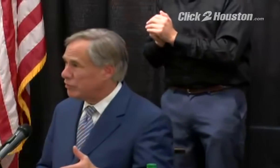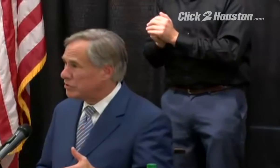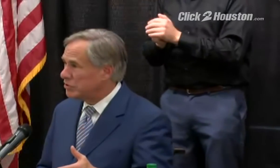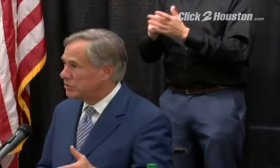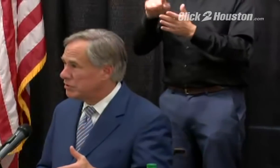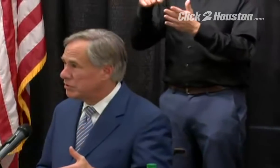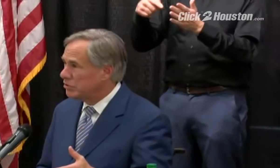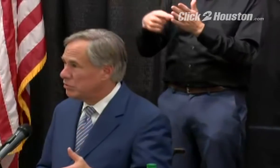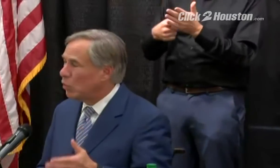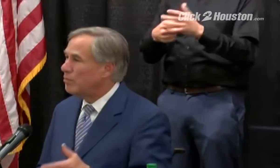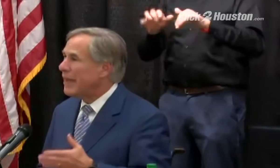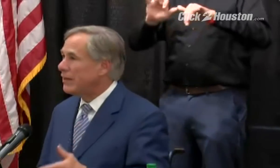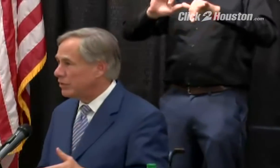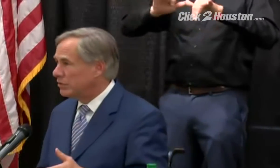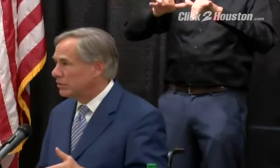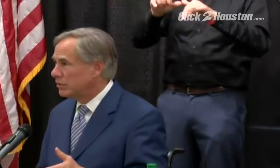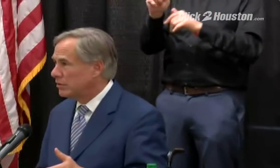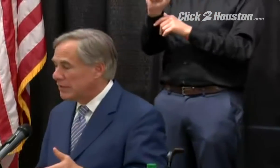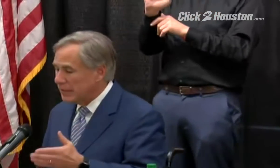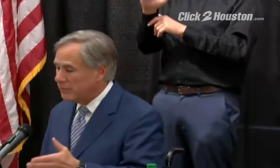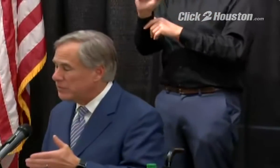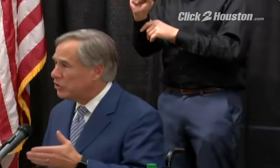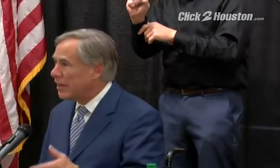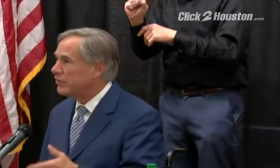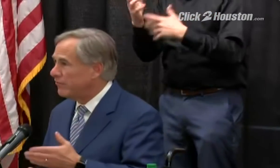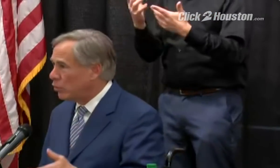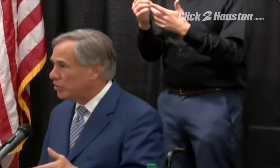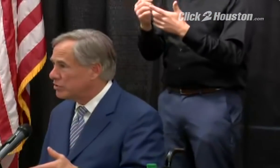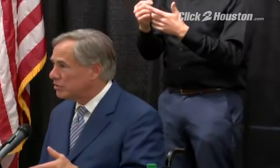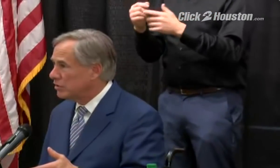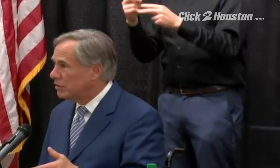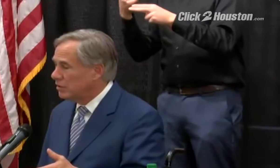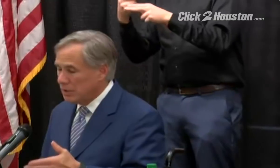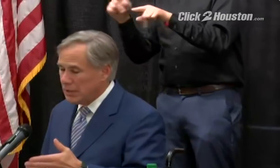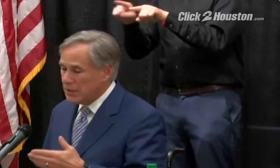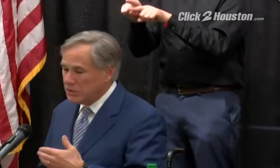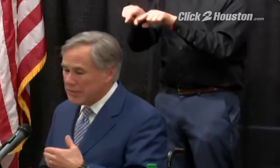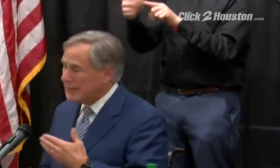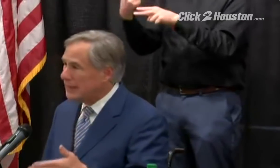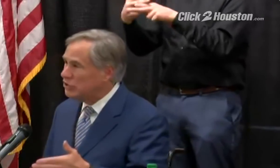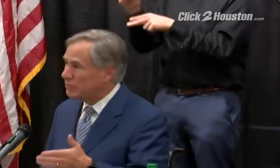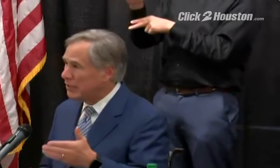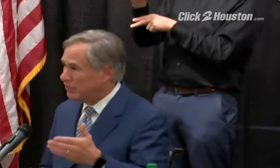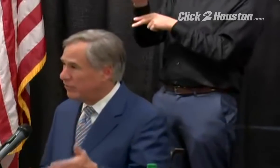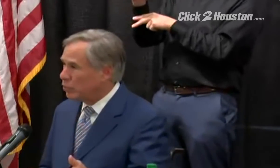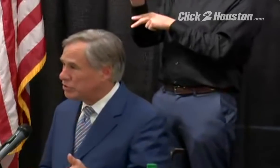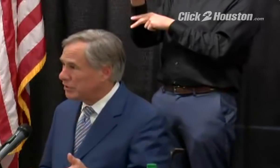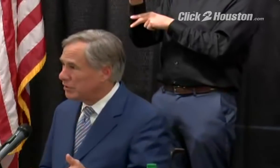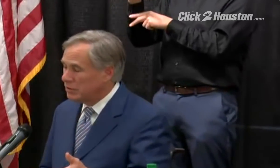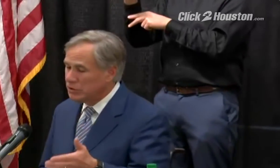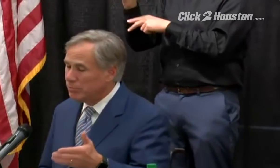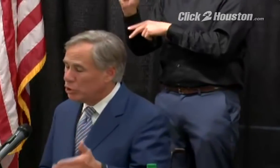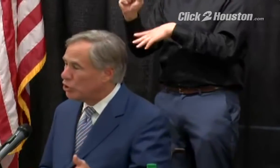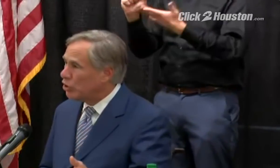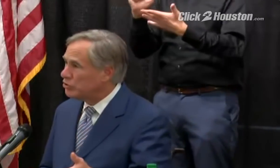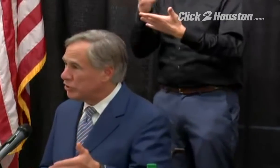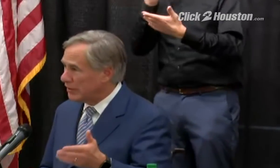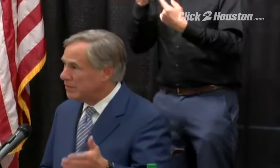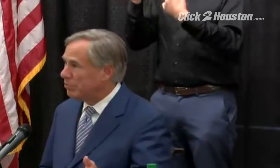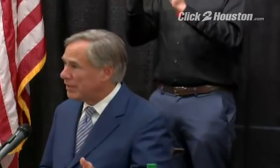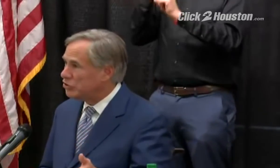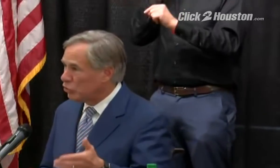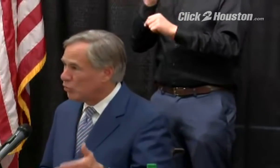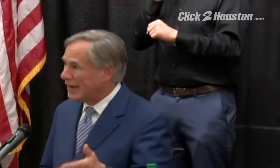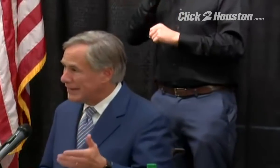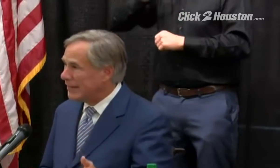or metrics won't matter if they're not enforced. And they need to be enforcing the protocols that are